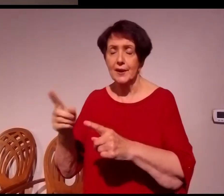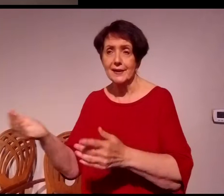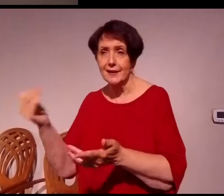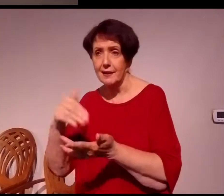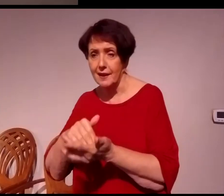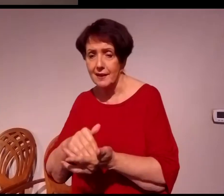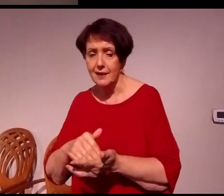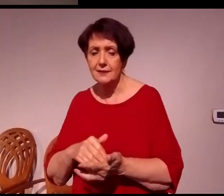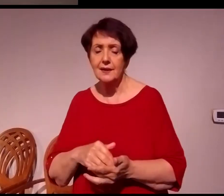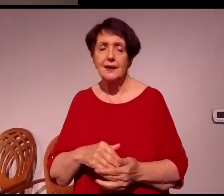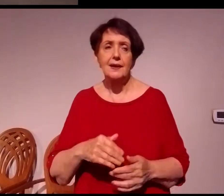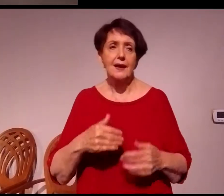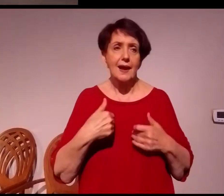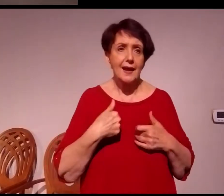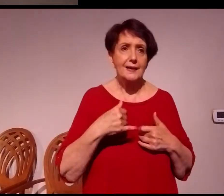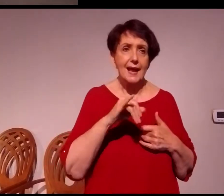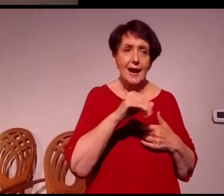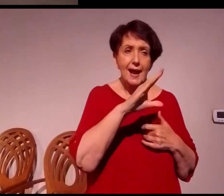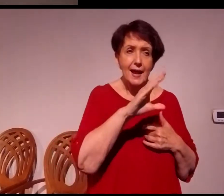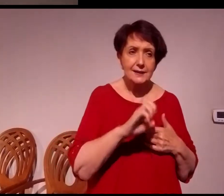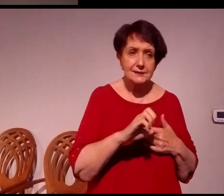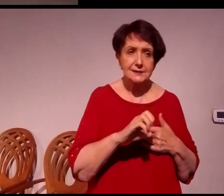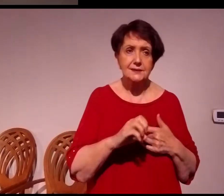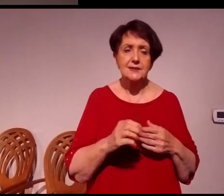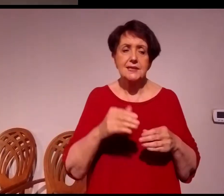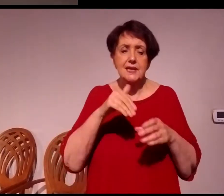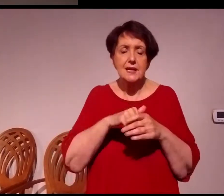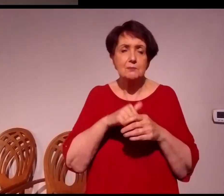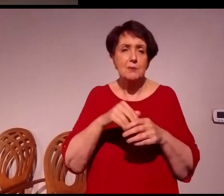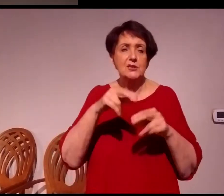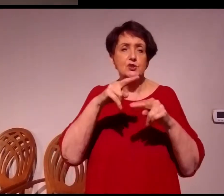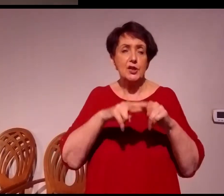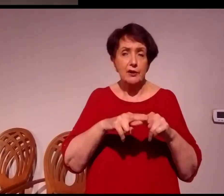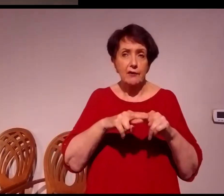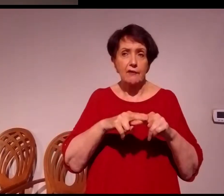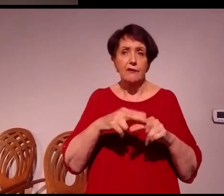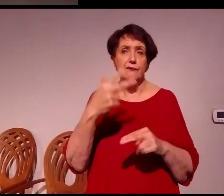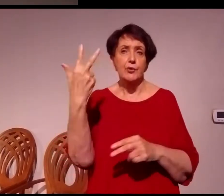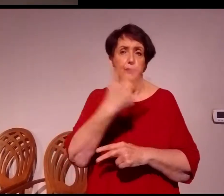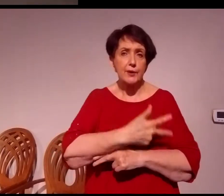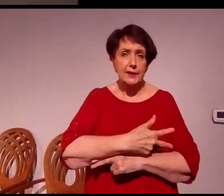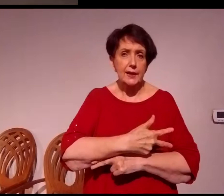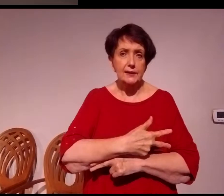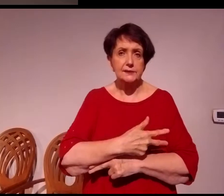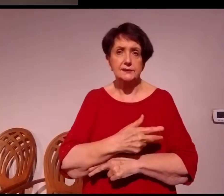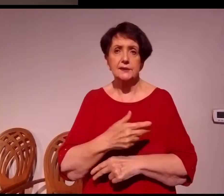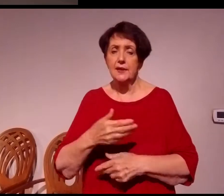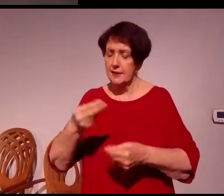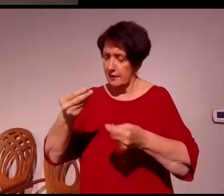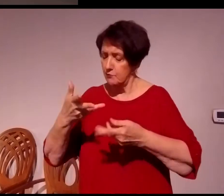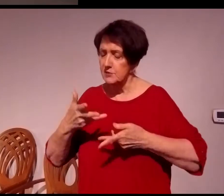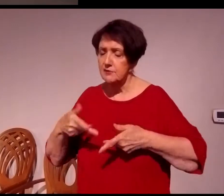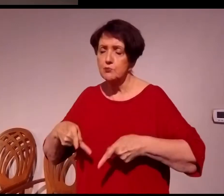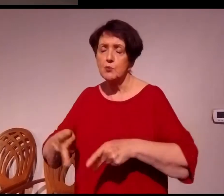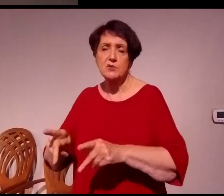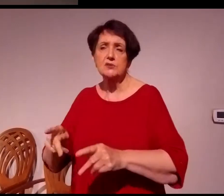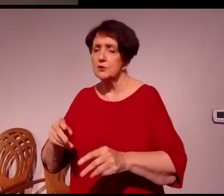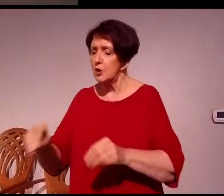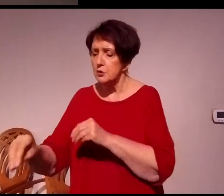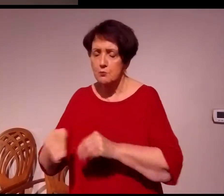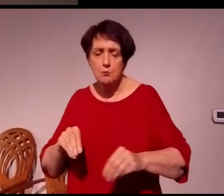my chair for 3 days. I gave myself permission not to move, not to go anywhere, not to do